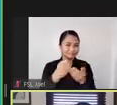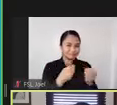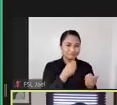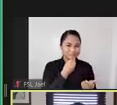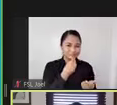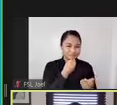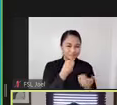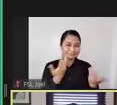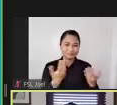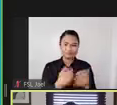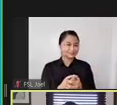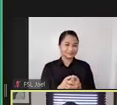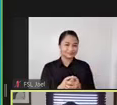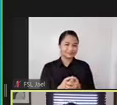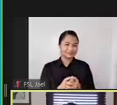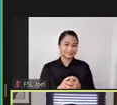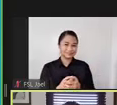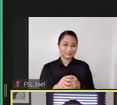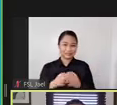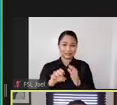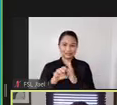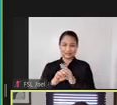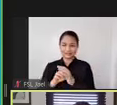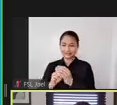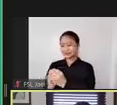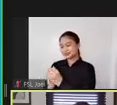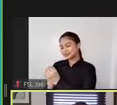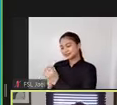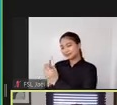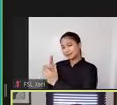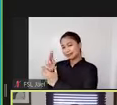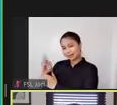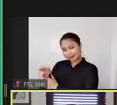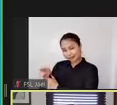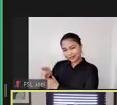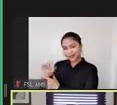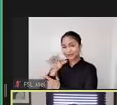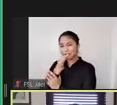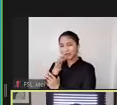packaging, transporting, marketing,